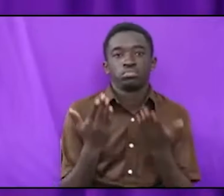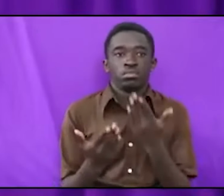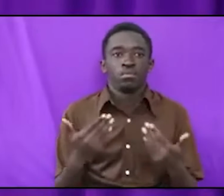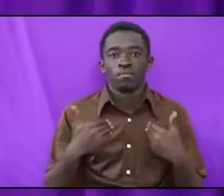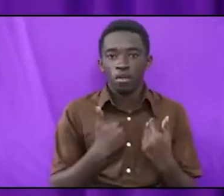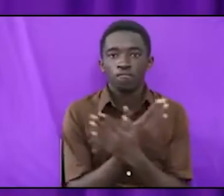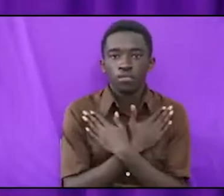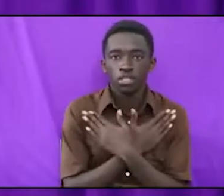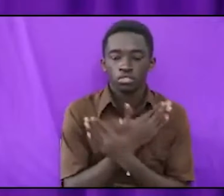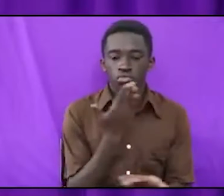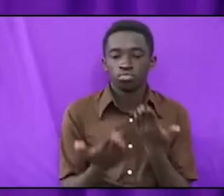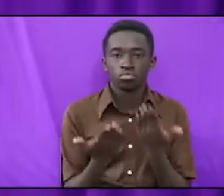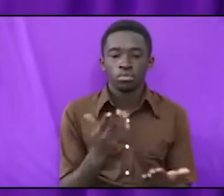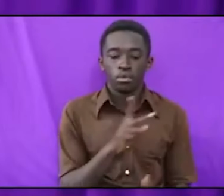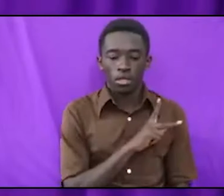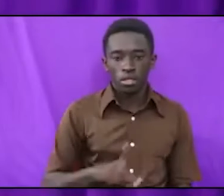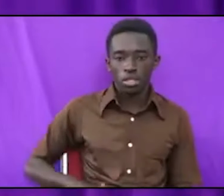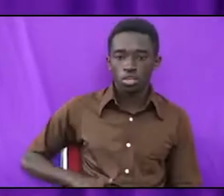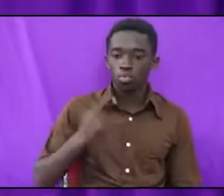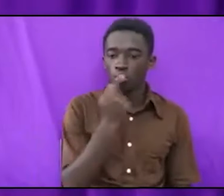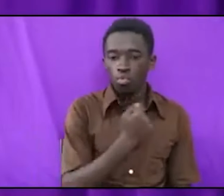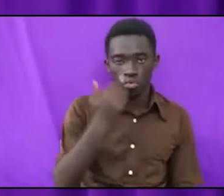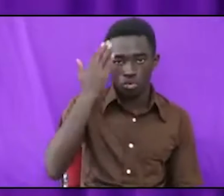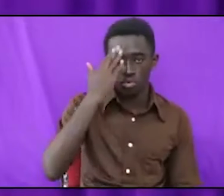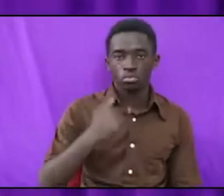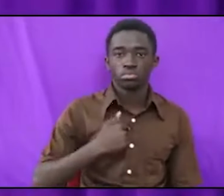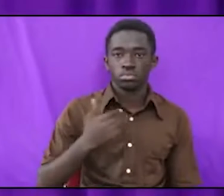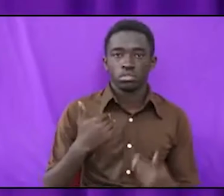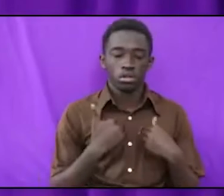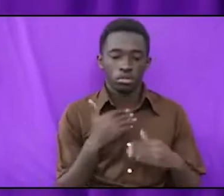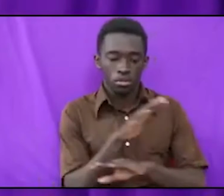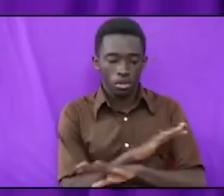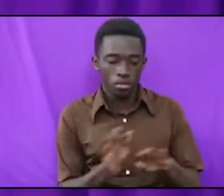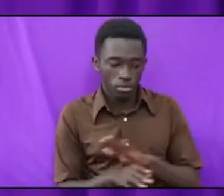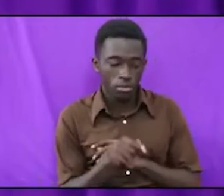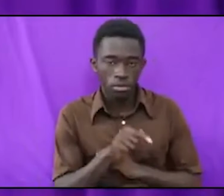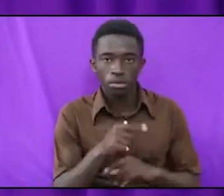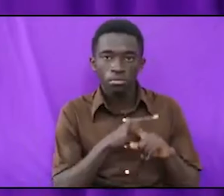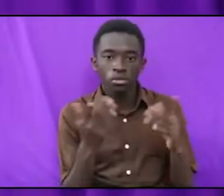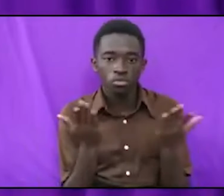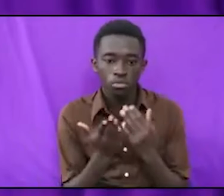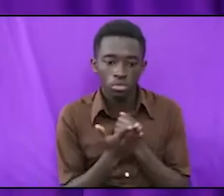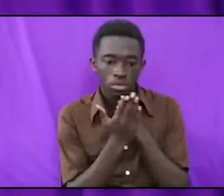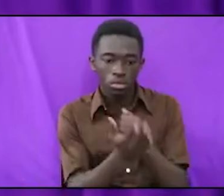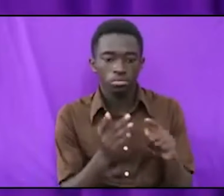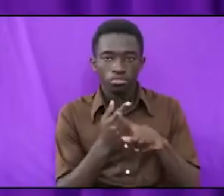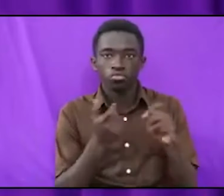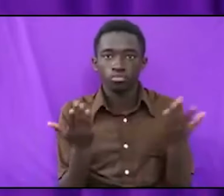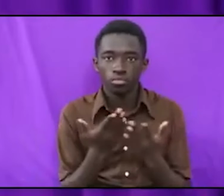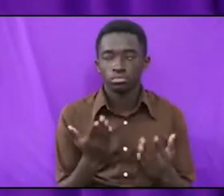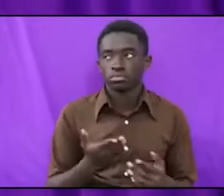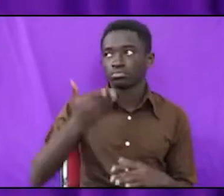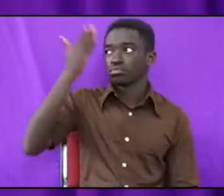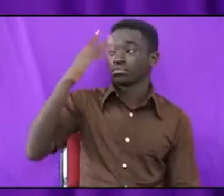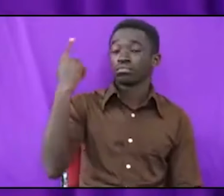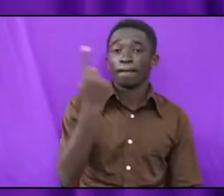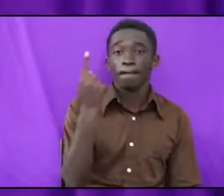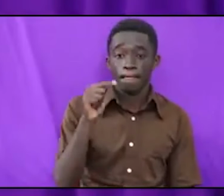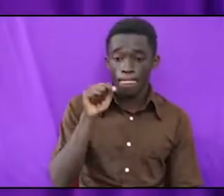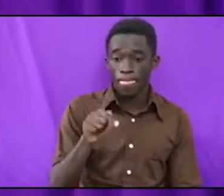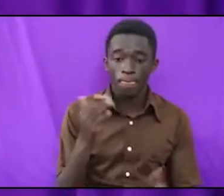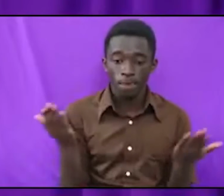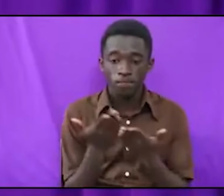may have the king who knows me, I may have all these things, but where my help comes from is God. That is where I